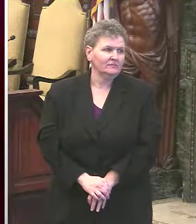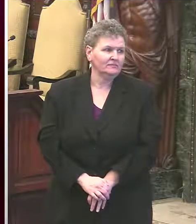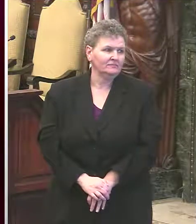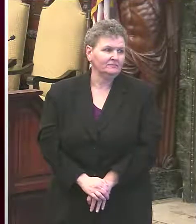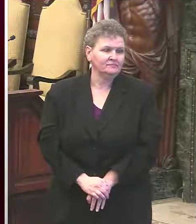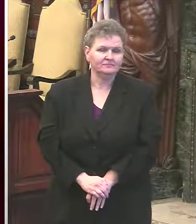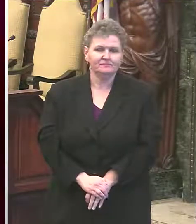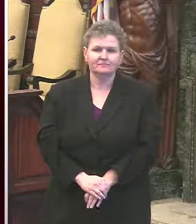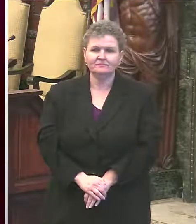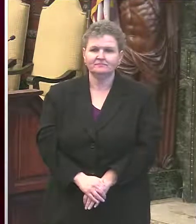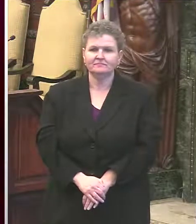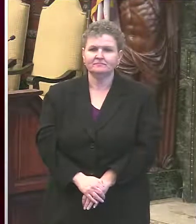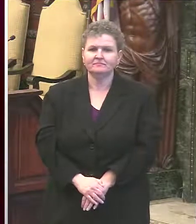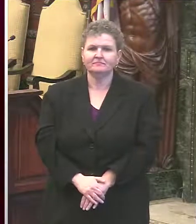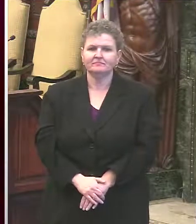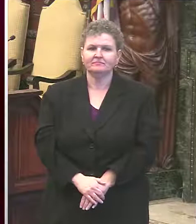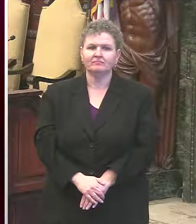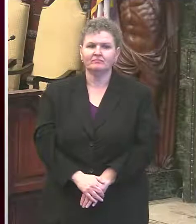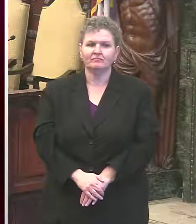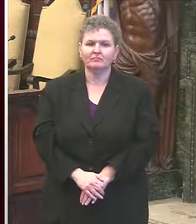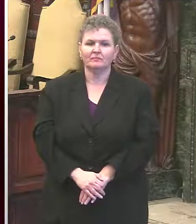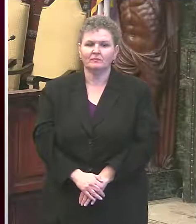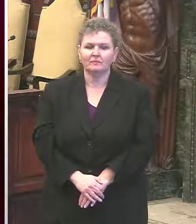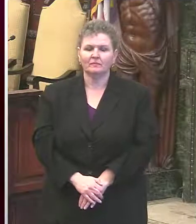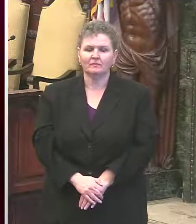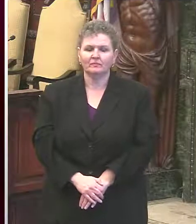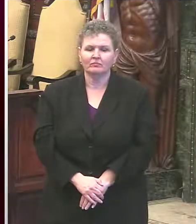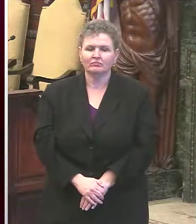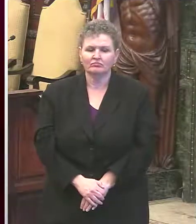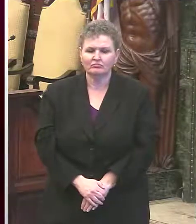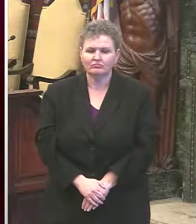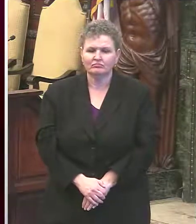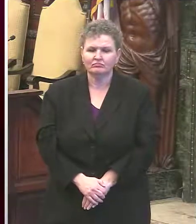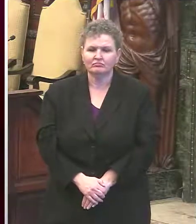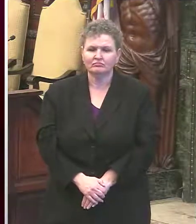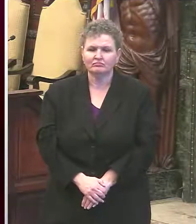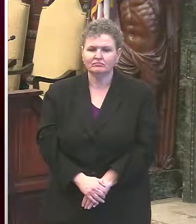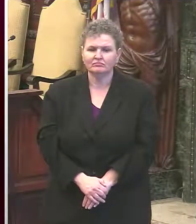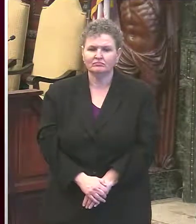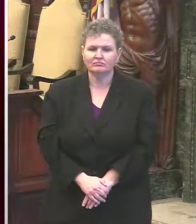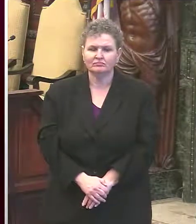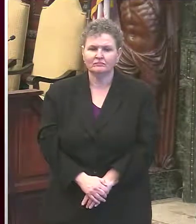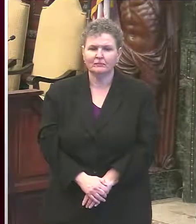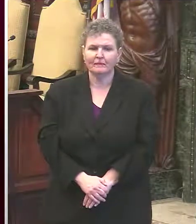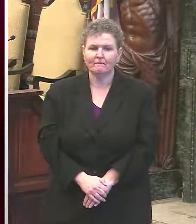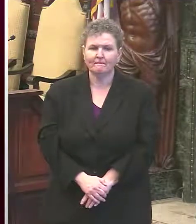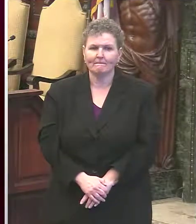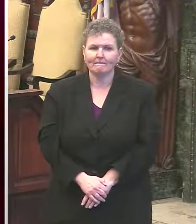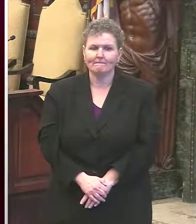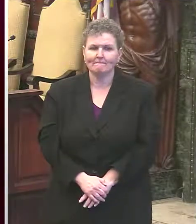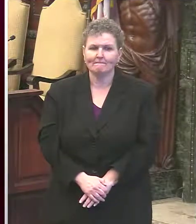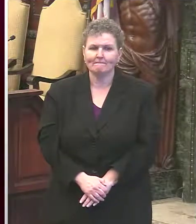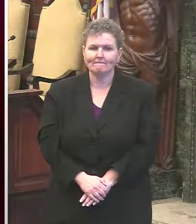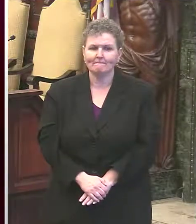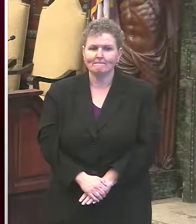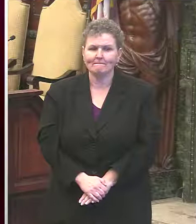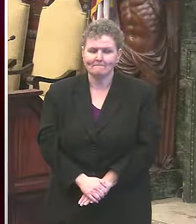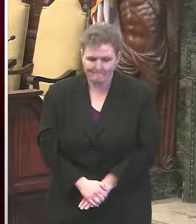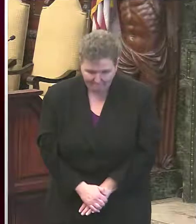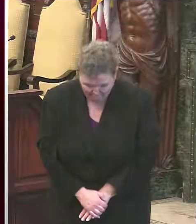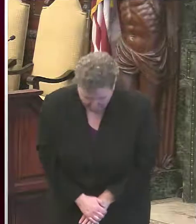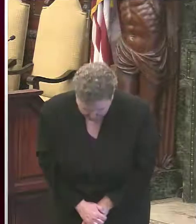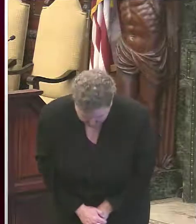vacunación para las personas que están en proceso de adicción a drogas, que en su mayoría están en Kensington y